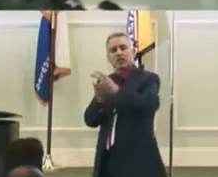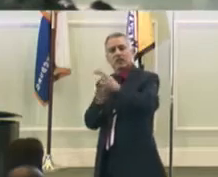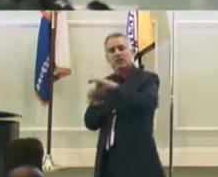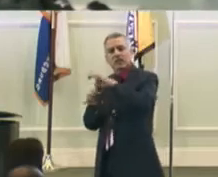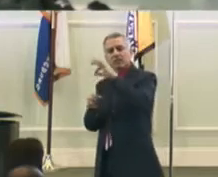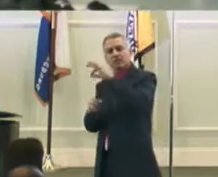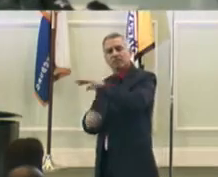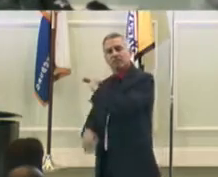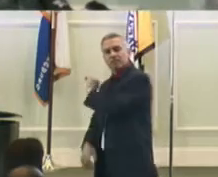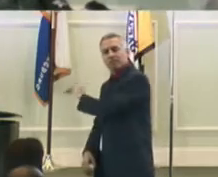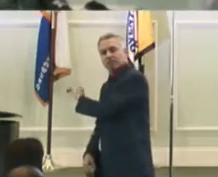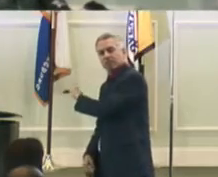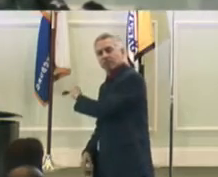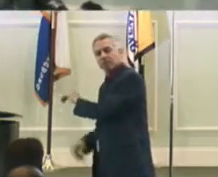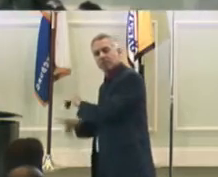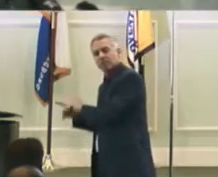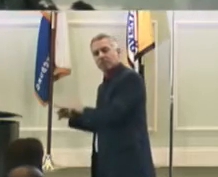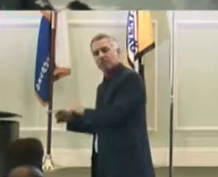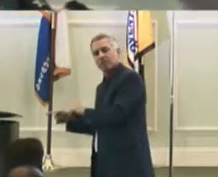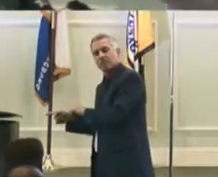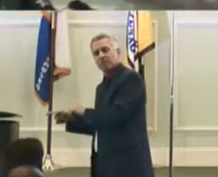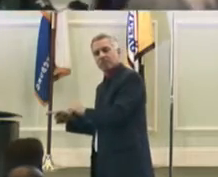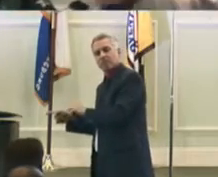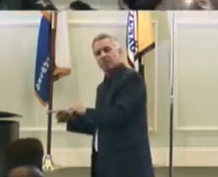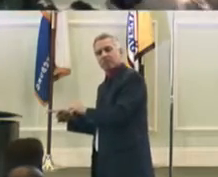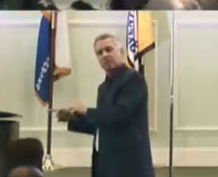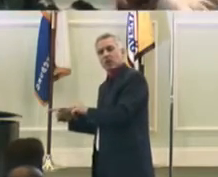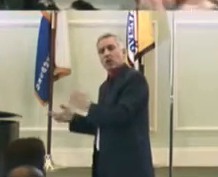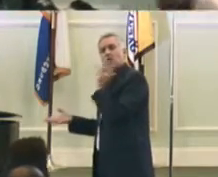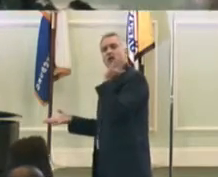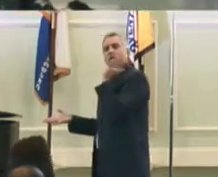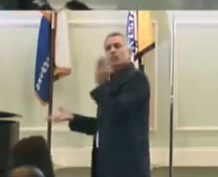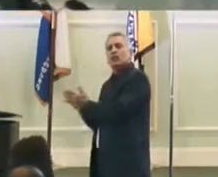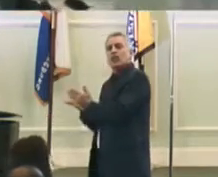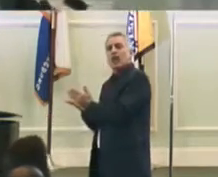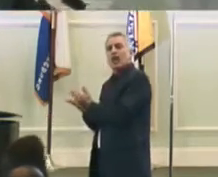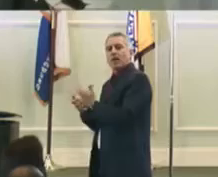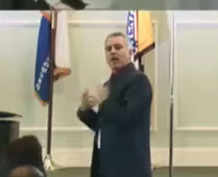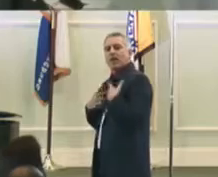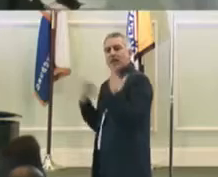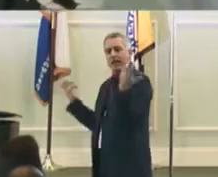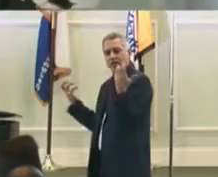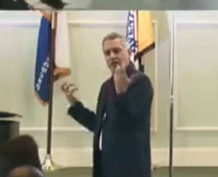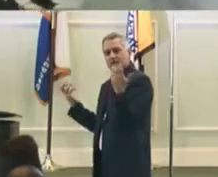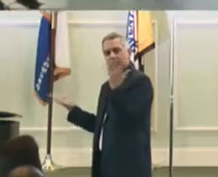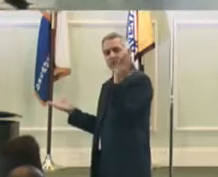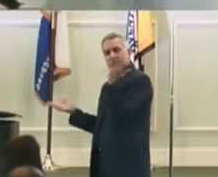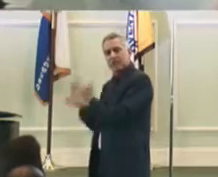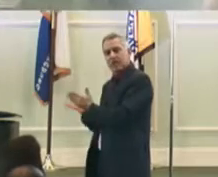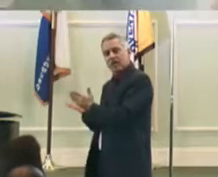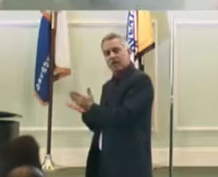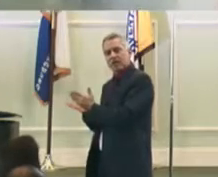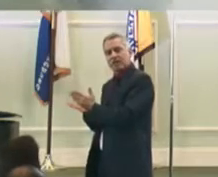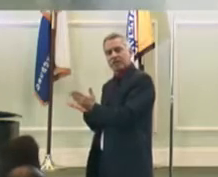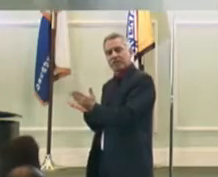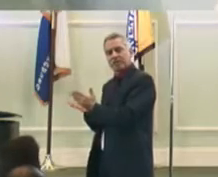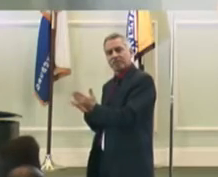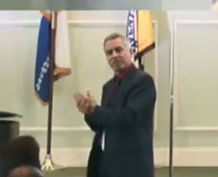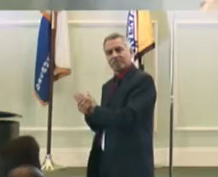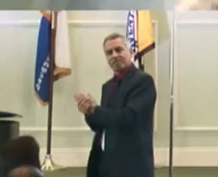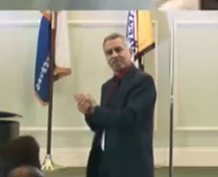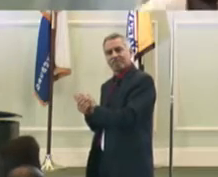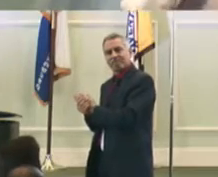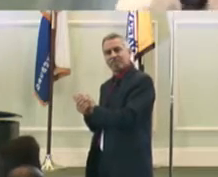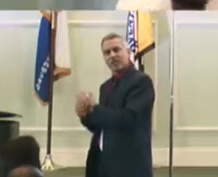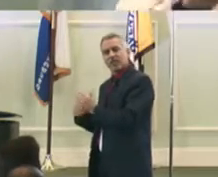didn't say, when you get yourself together, I'll come back. When you stop being angry at me, when you stop blaming me, I'll come back and see you. No, God knew what he needed.